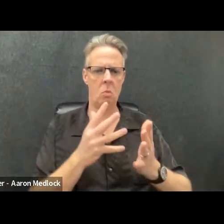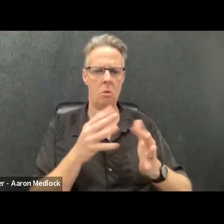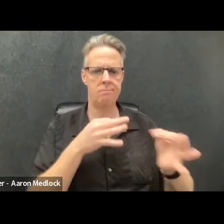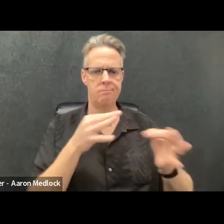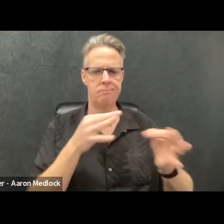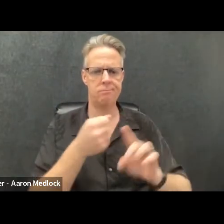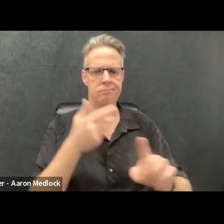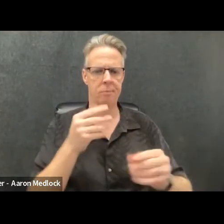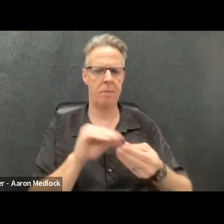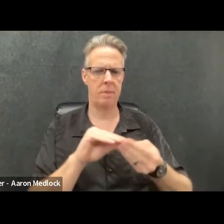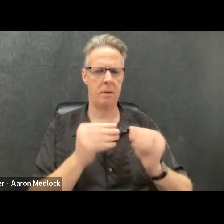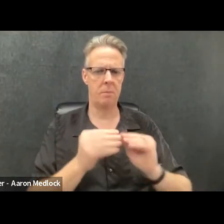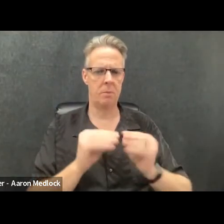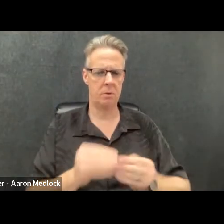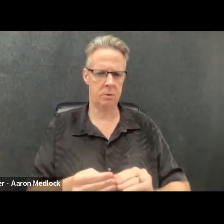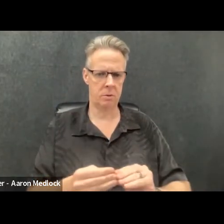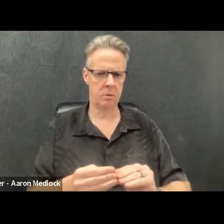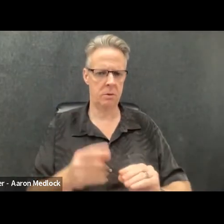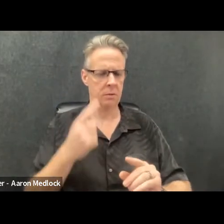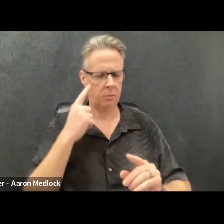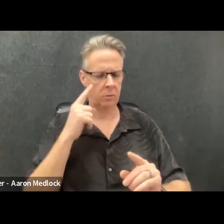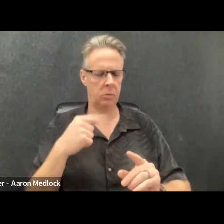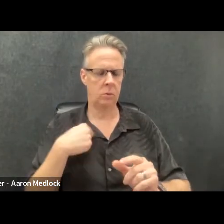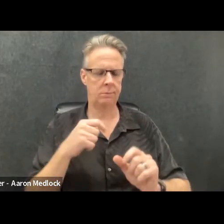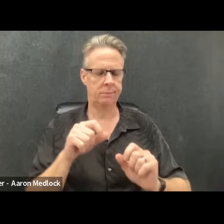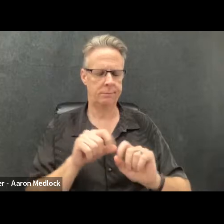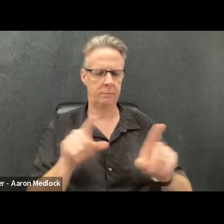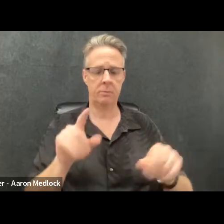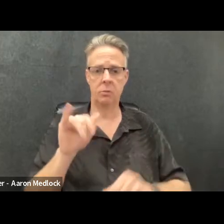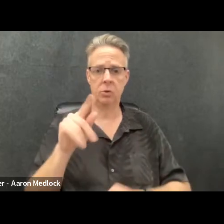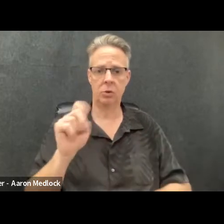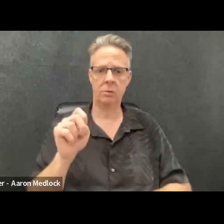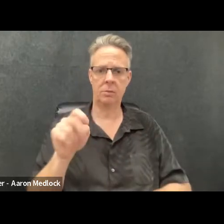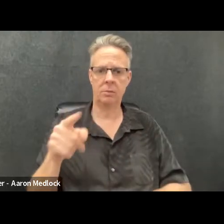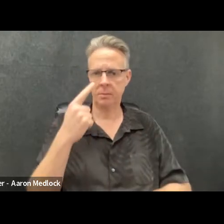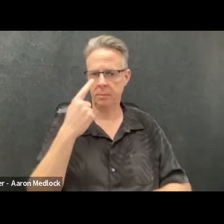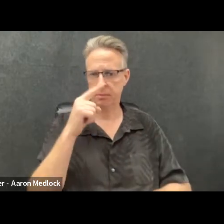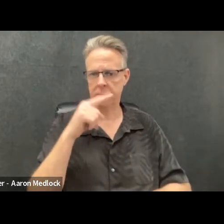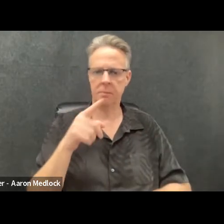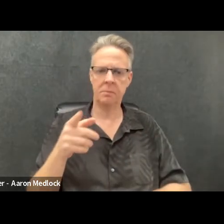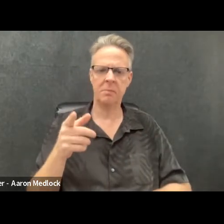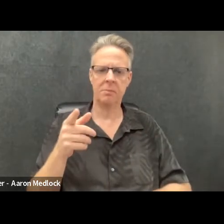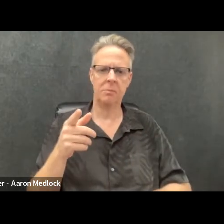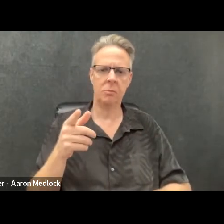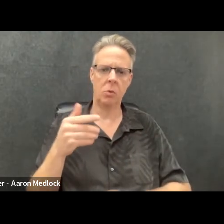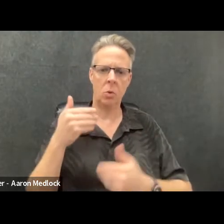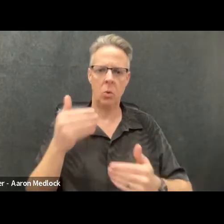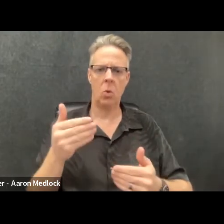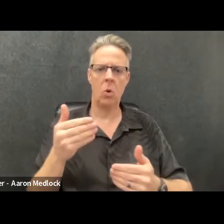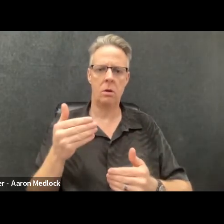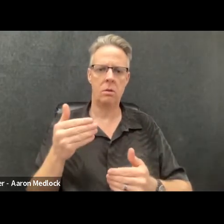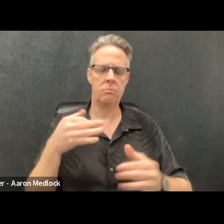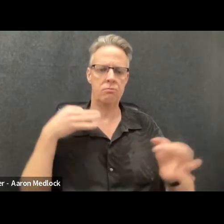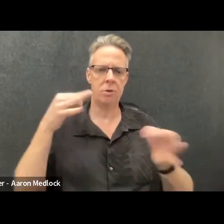numbers that we have been putting out. So Jake, would love for you to give a bit of an explanation. Thank you.